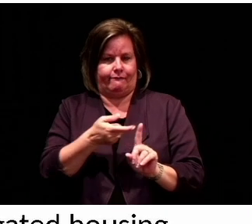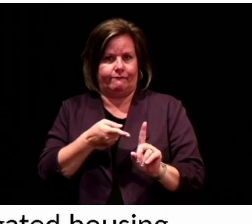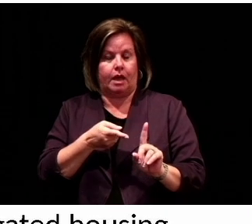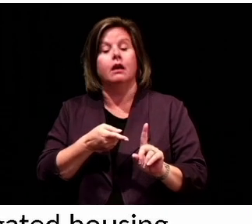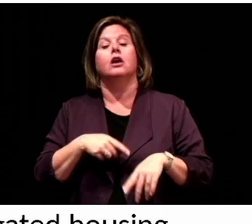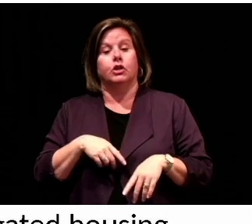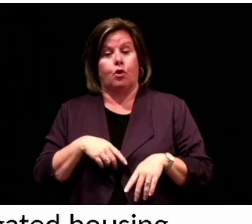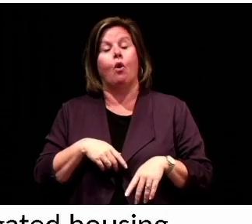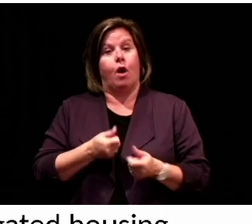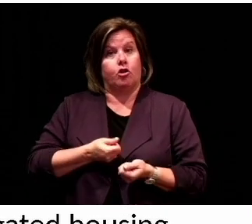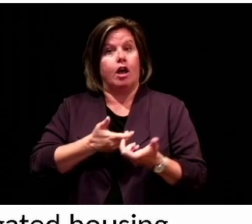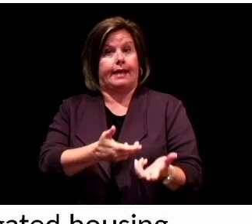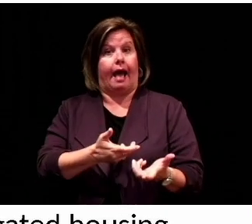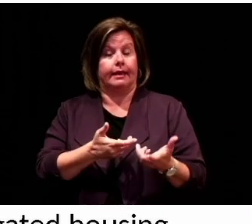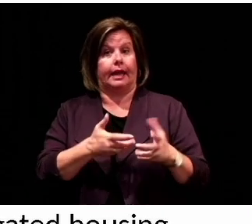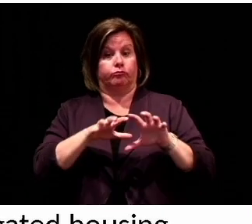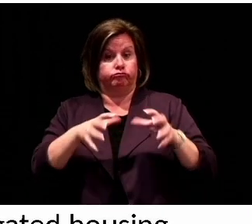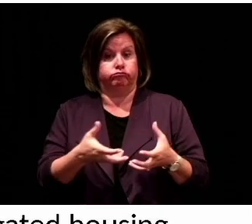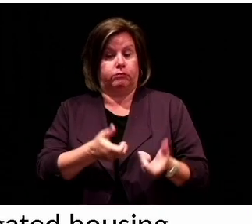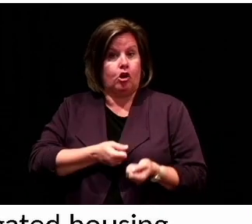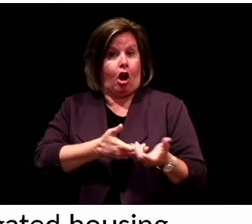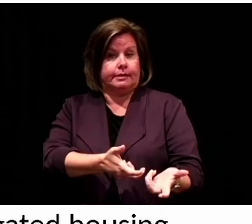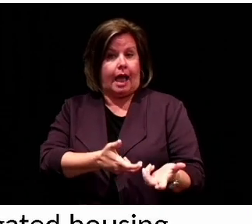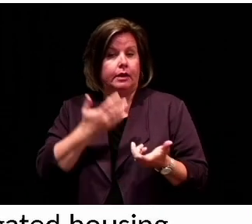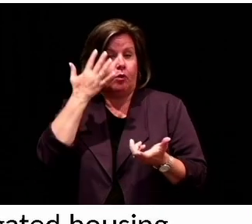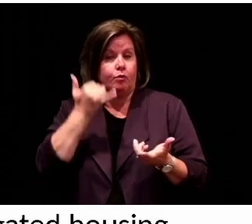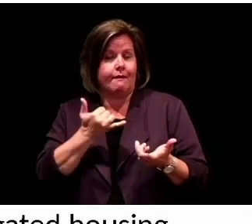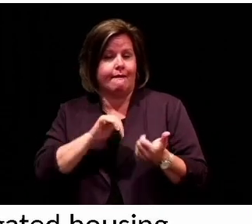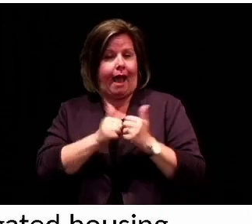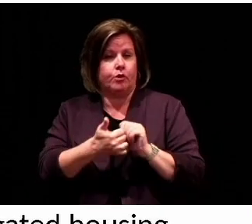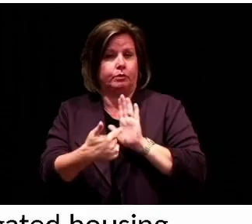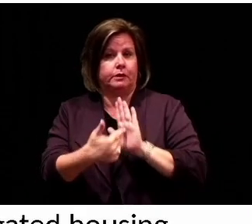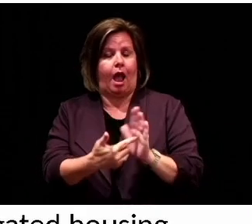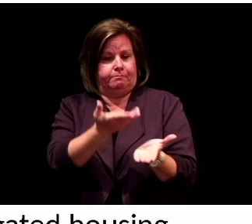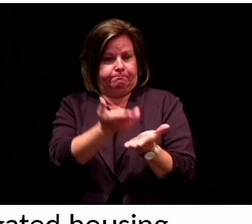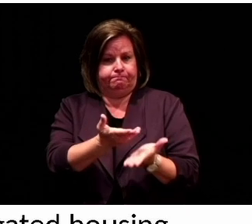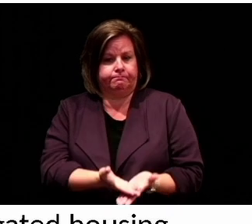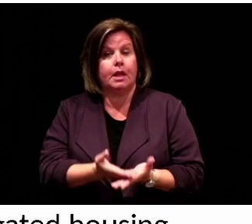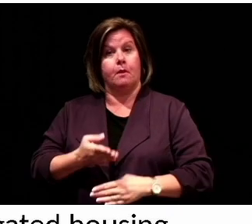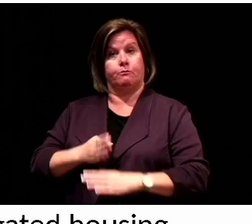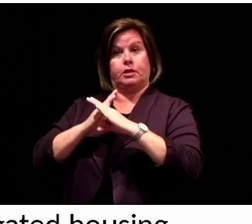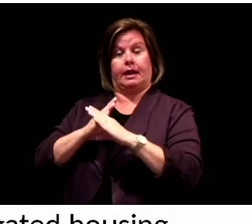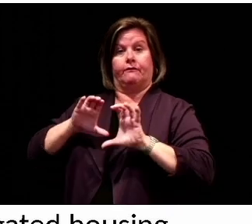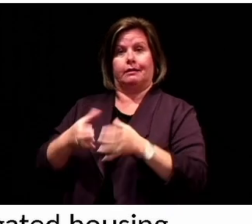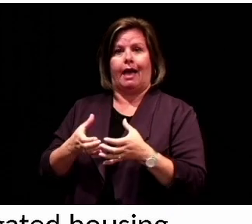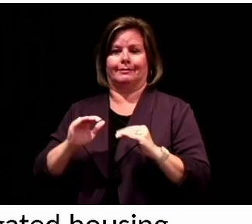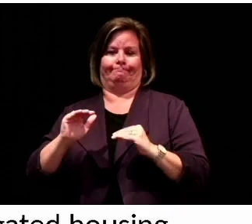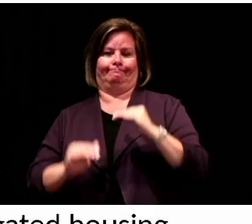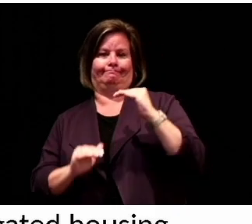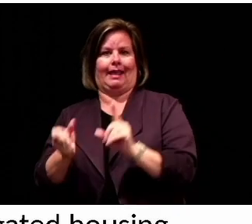policy, significant adverse and disproportionate effect that creates, increases, or reinforces or perpetuates segregation housing patterns,